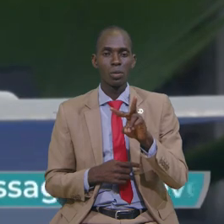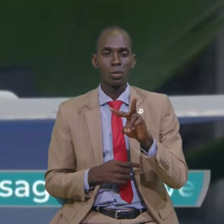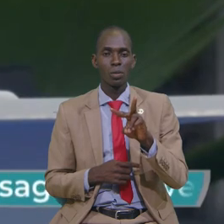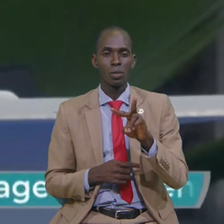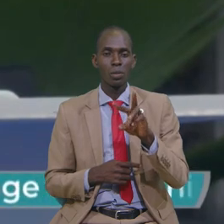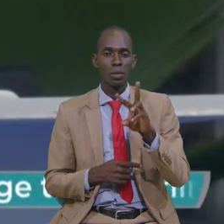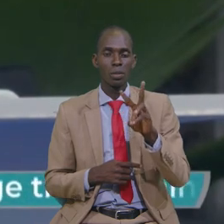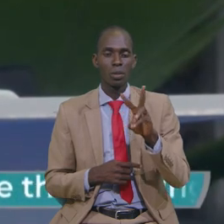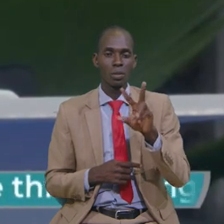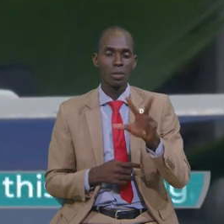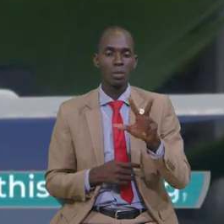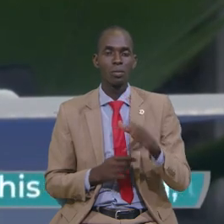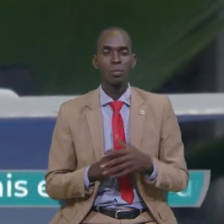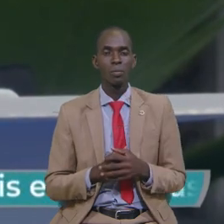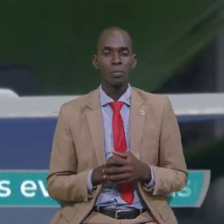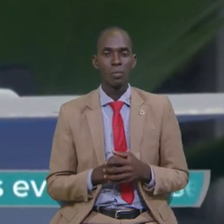+234 914 444 9263.